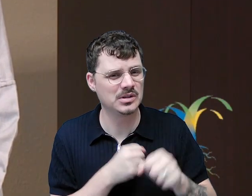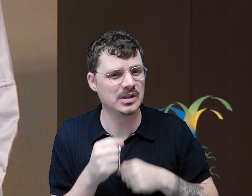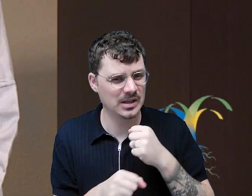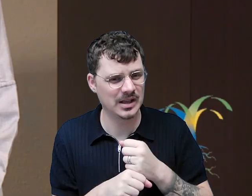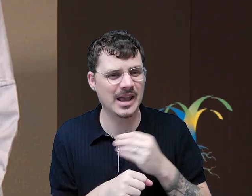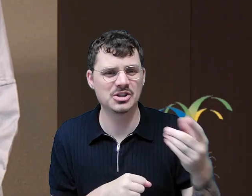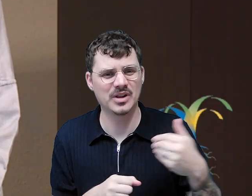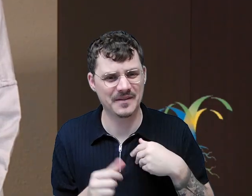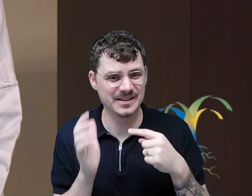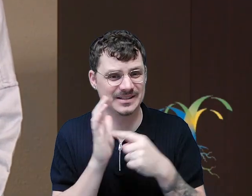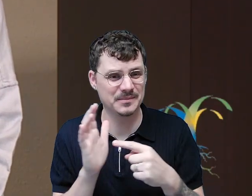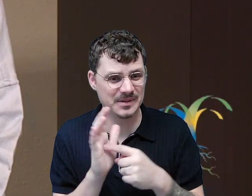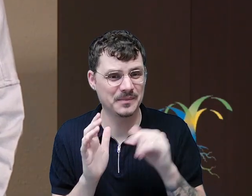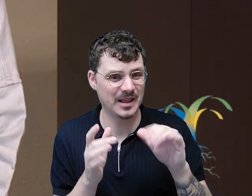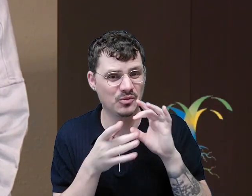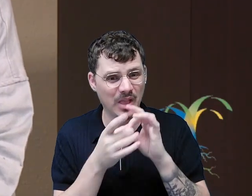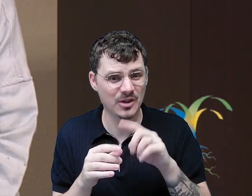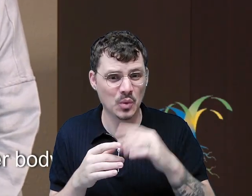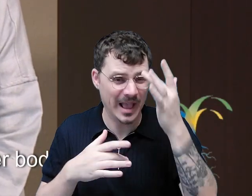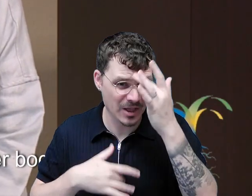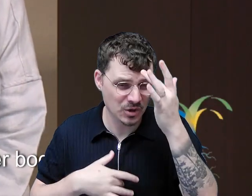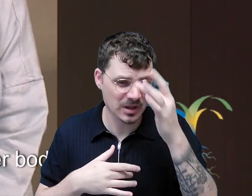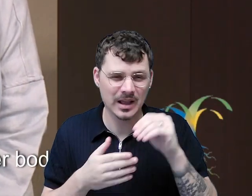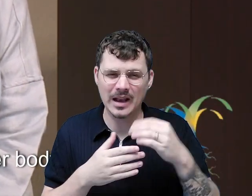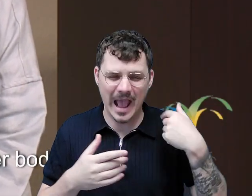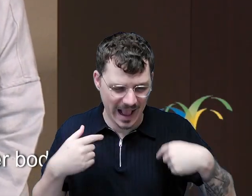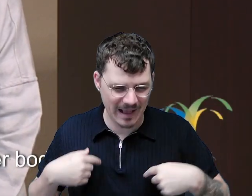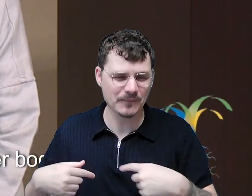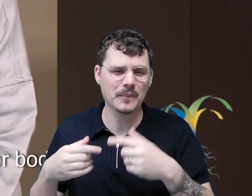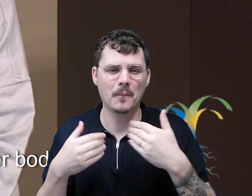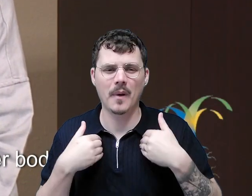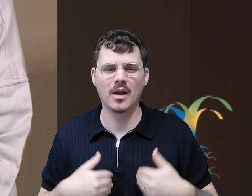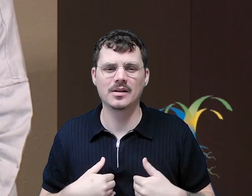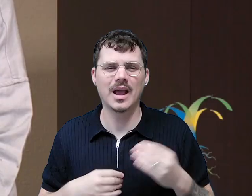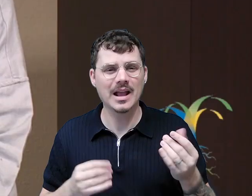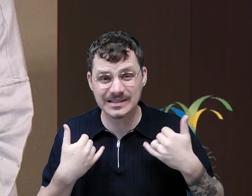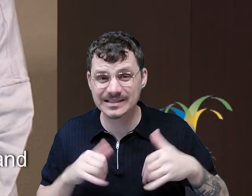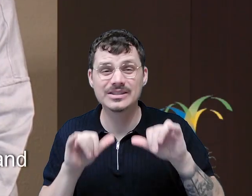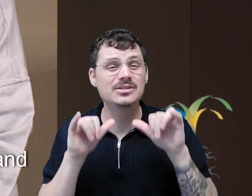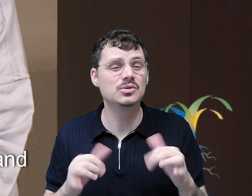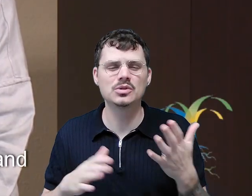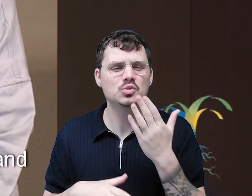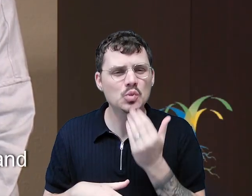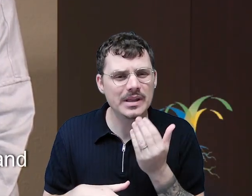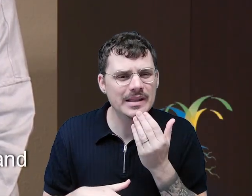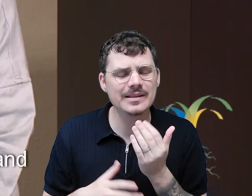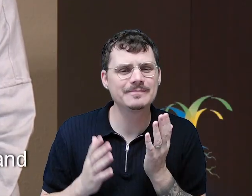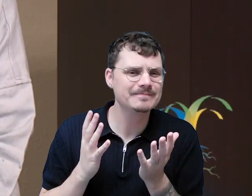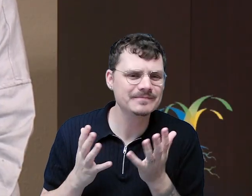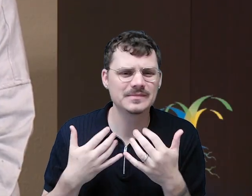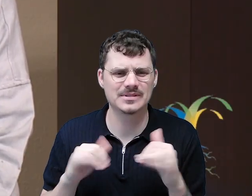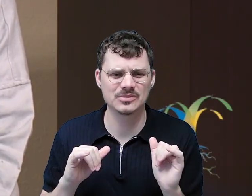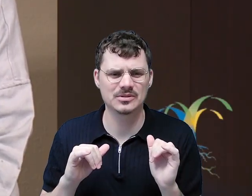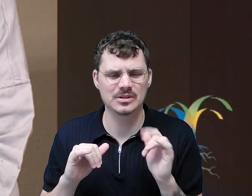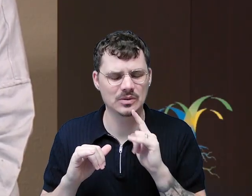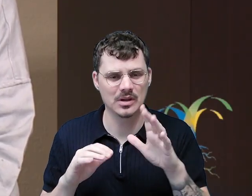22 years. And she has symptoms related to illness in every part of her body, and she still tries to be sweet and